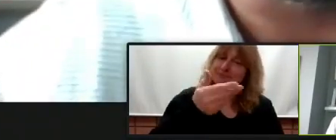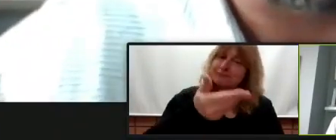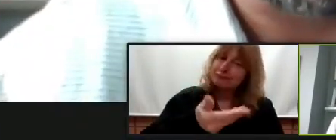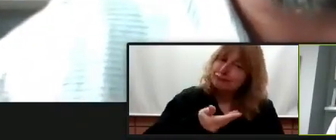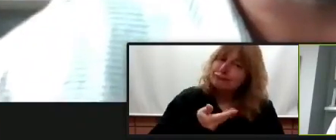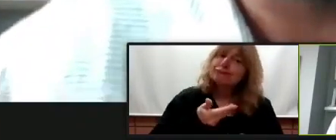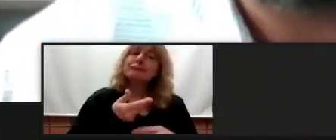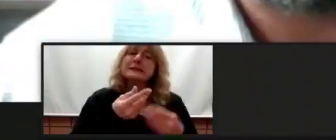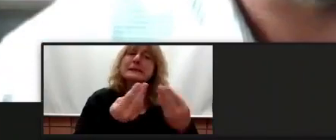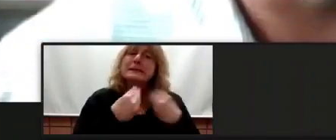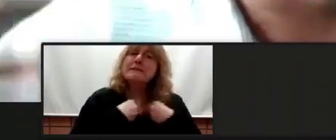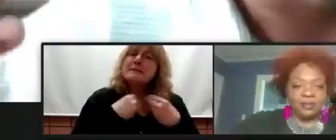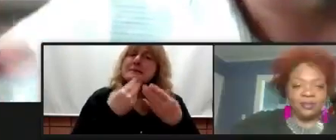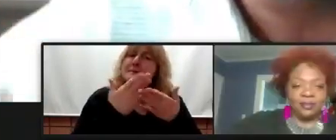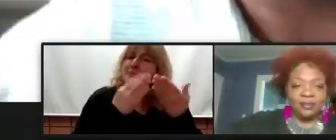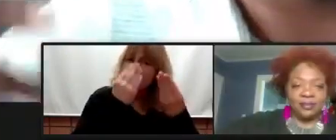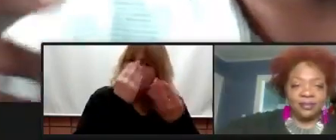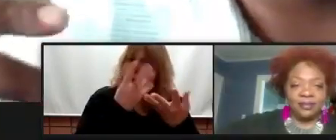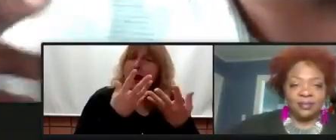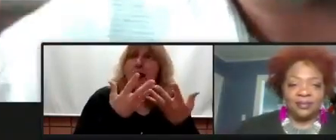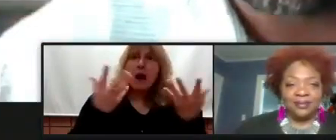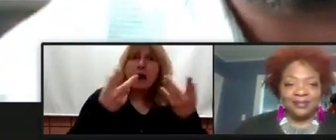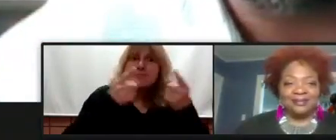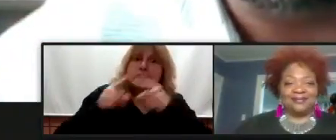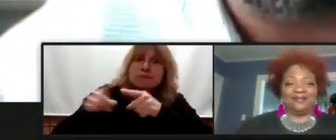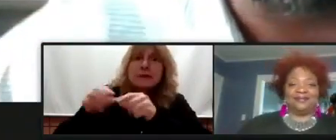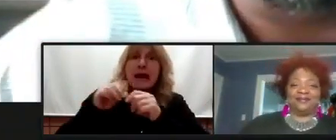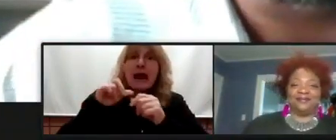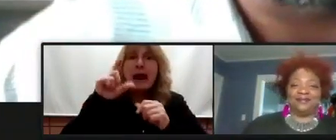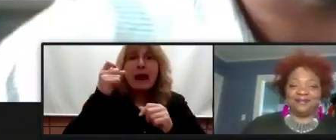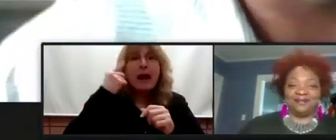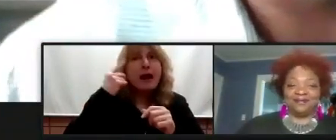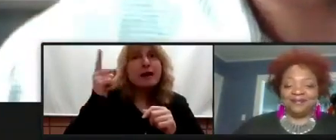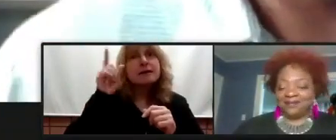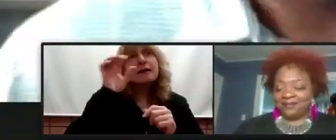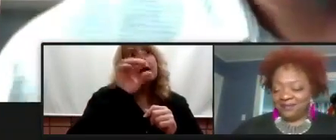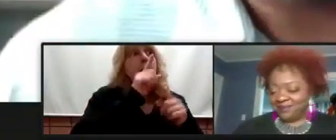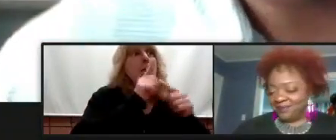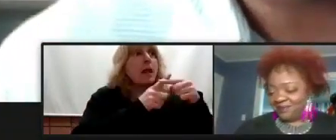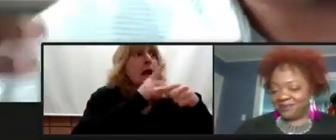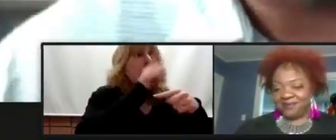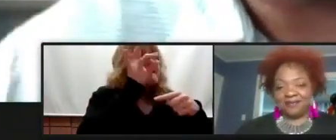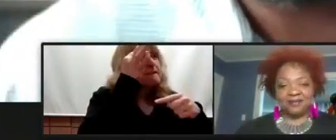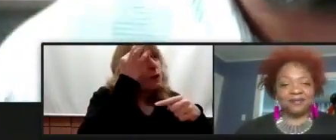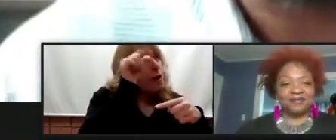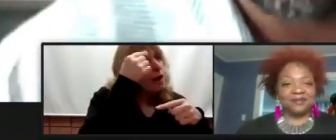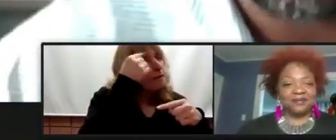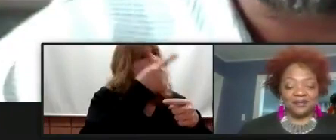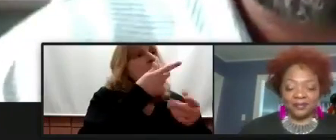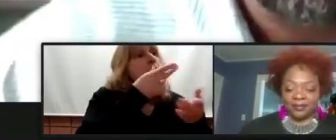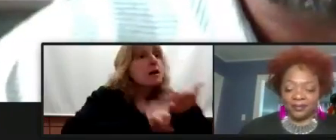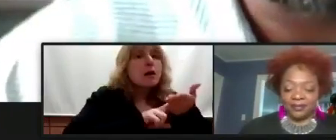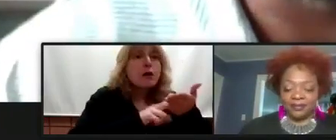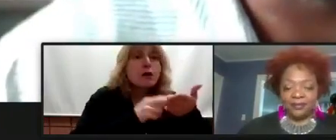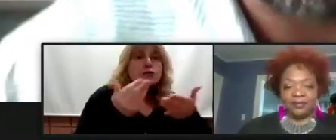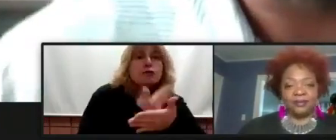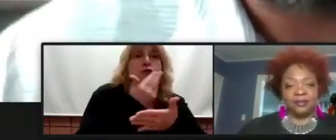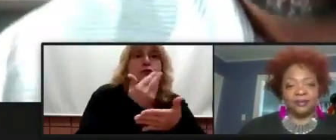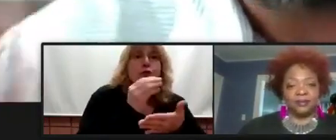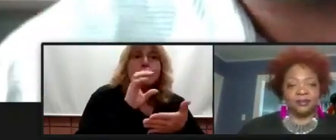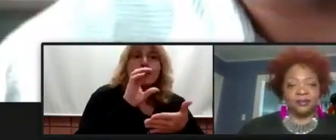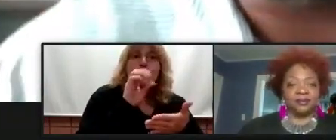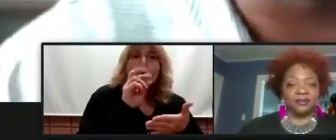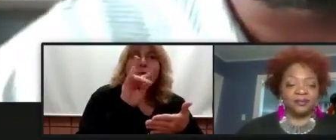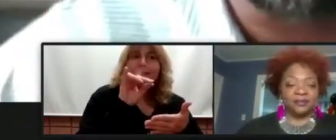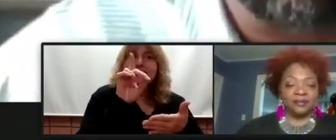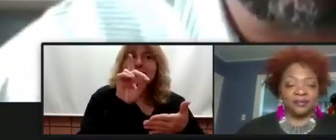in Lansing right now. Federal government dropping, you know, signing the new COVID relief bill. There are significant impacts in terms of